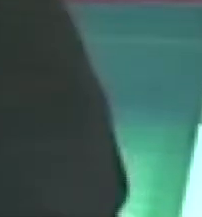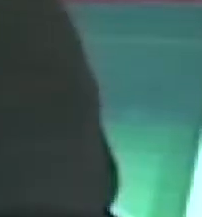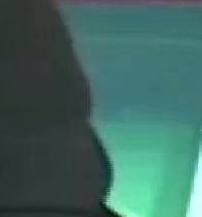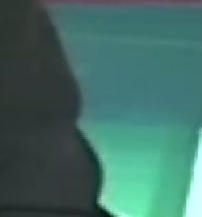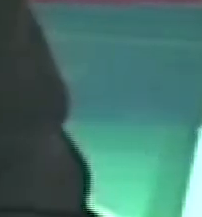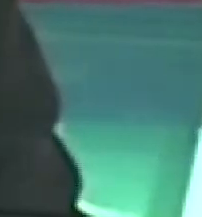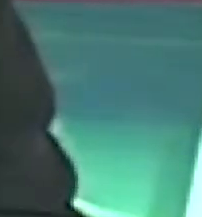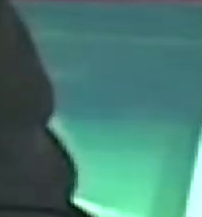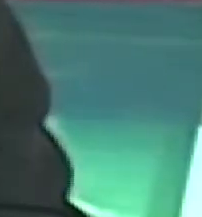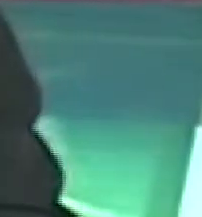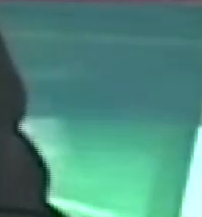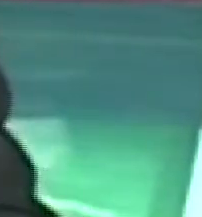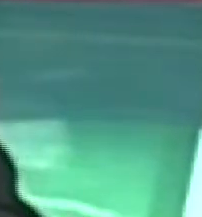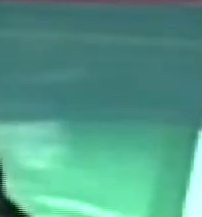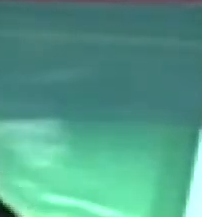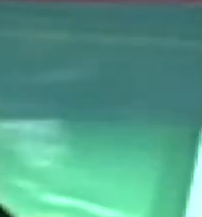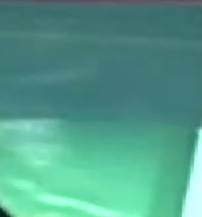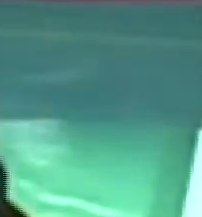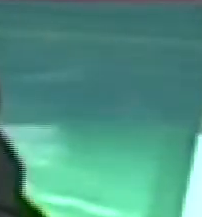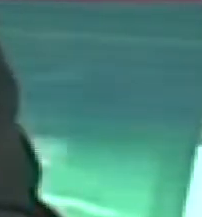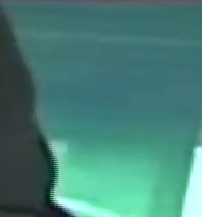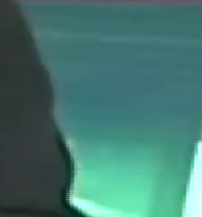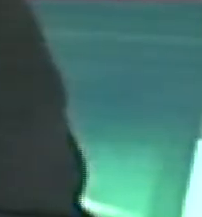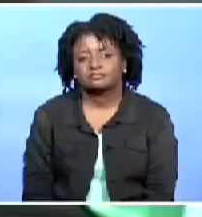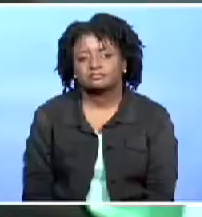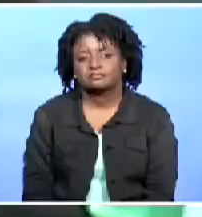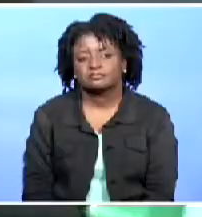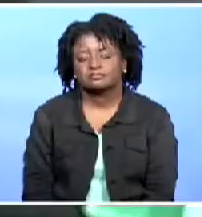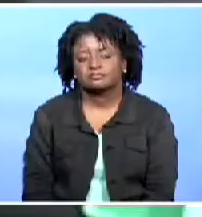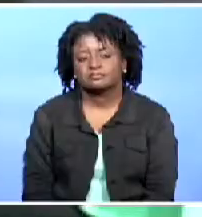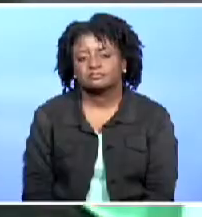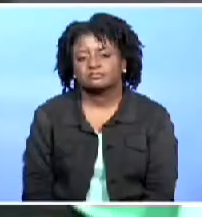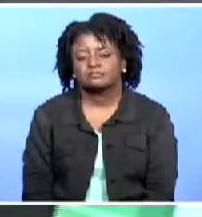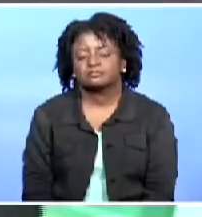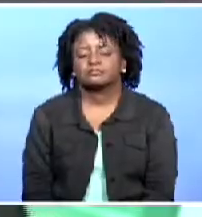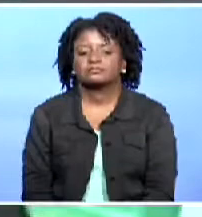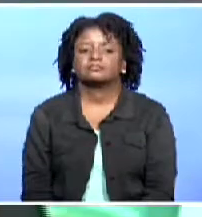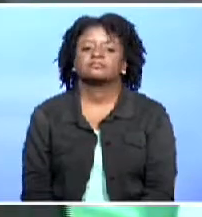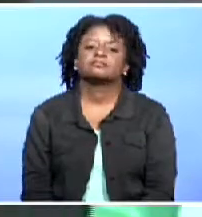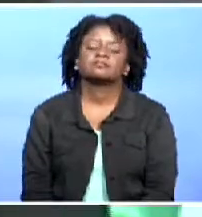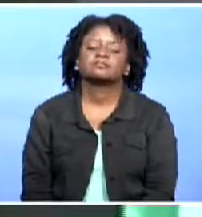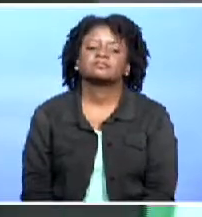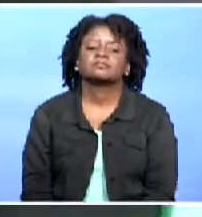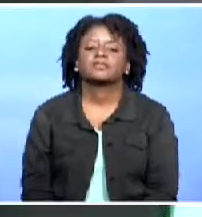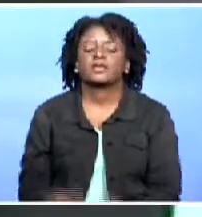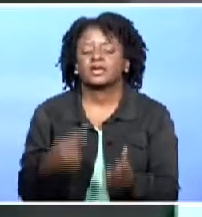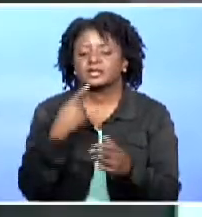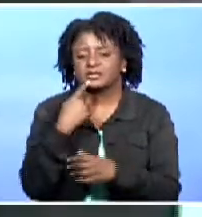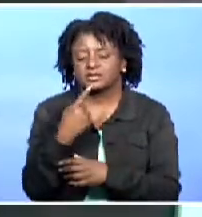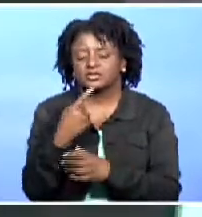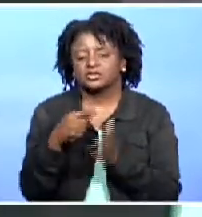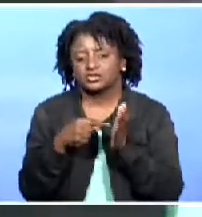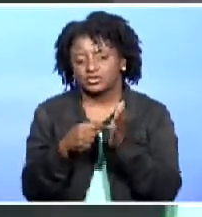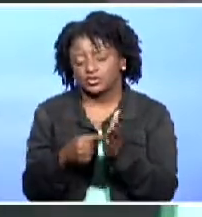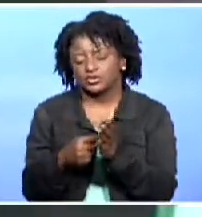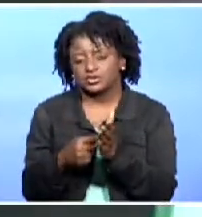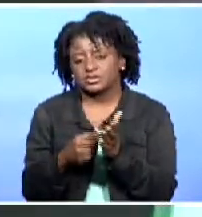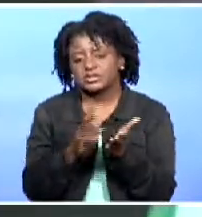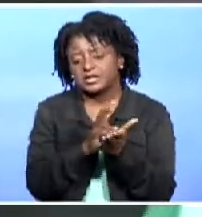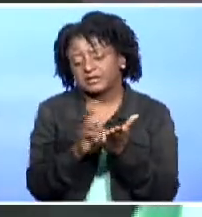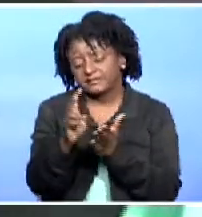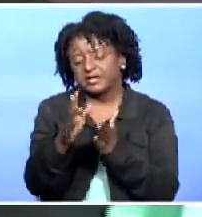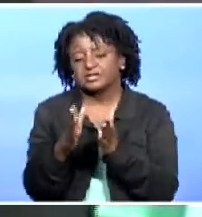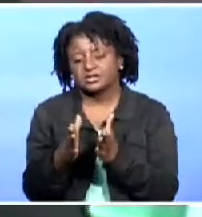Which again proves that Bahamians are more than capable of owning